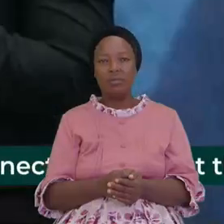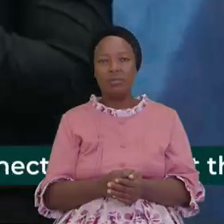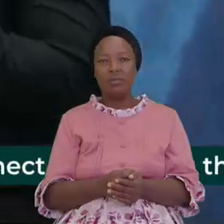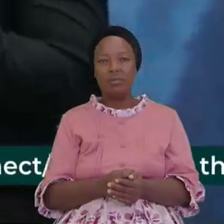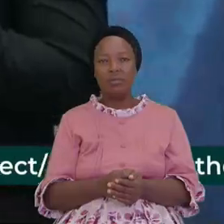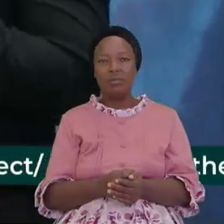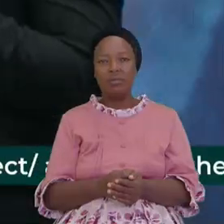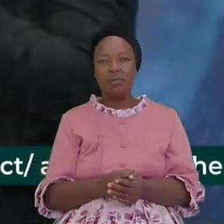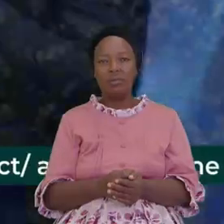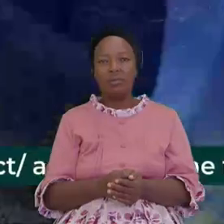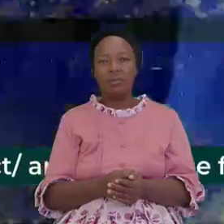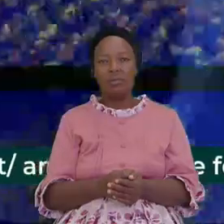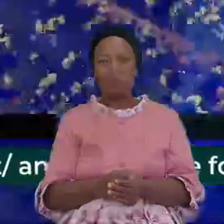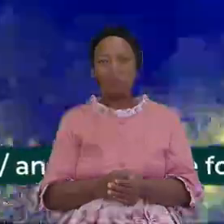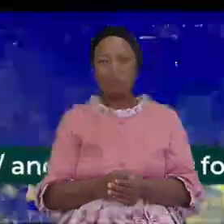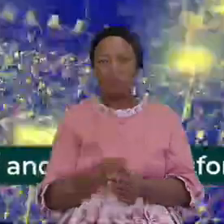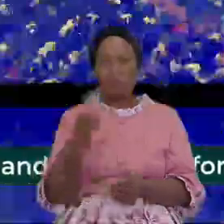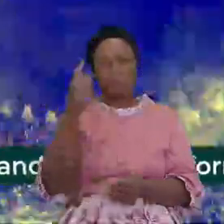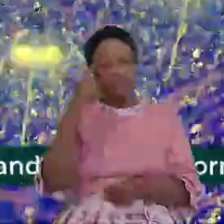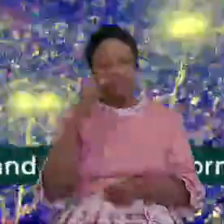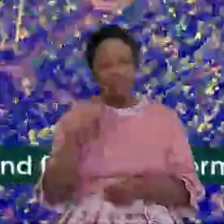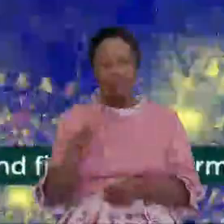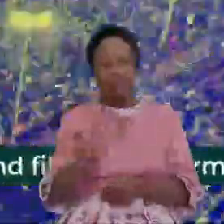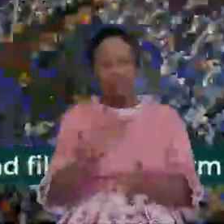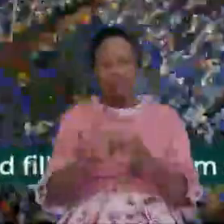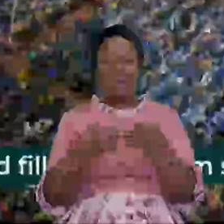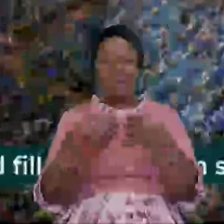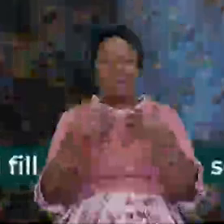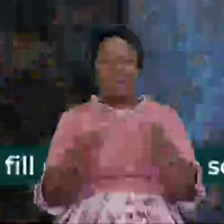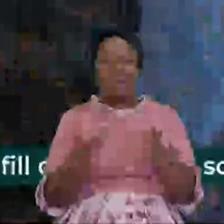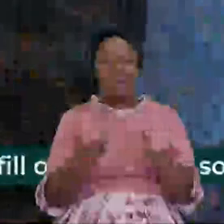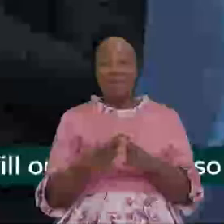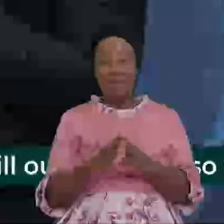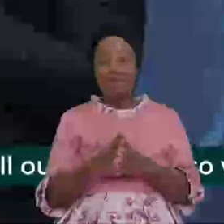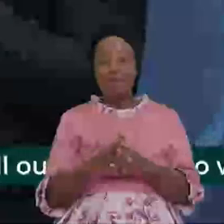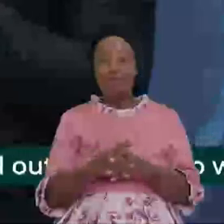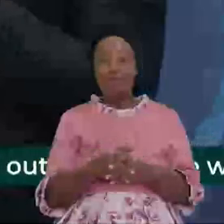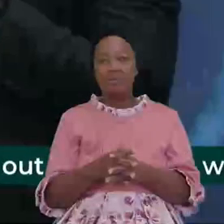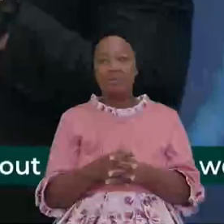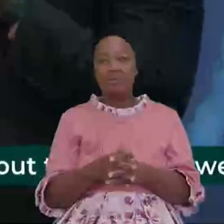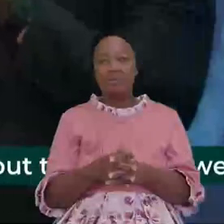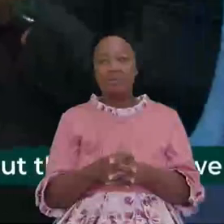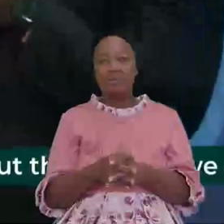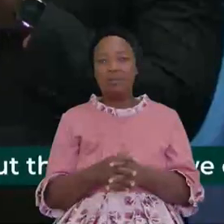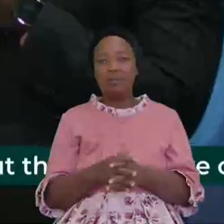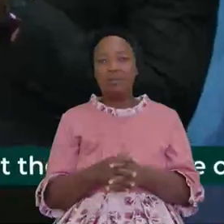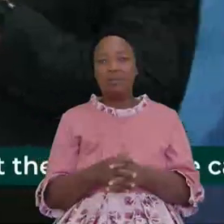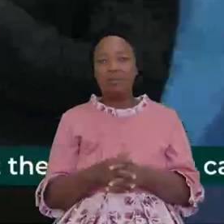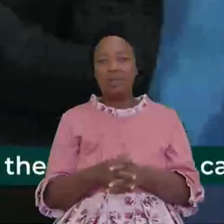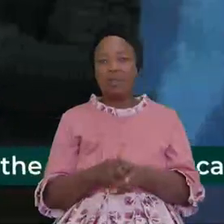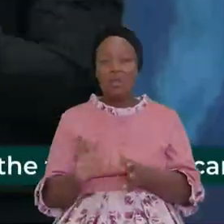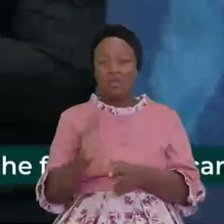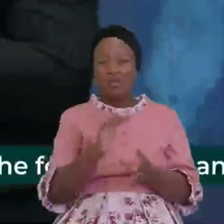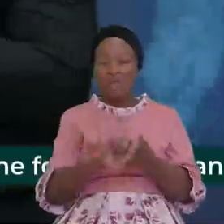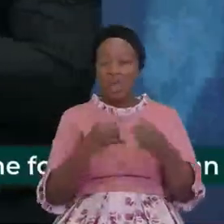si, pour ceux qui ont fini, for those who have finished, vous pouvez commencer par prier pour votre guérison. You